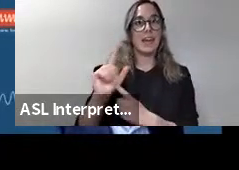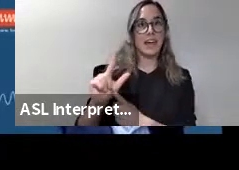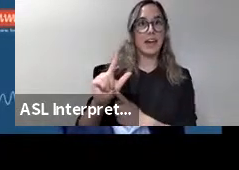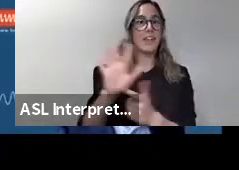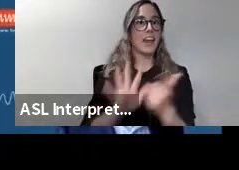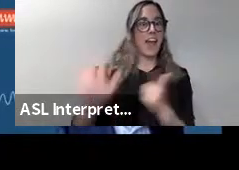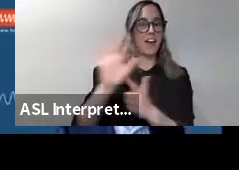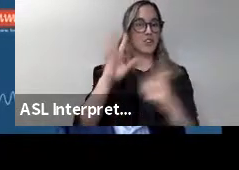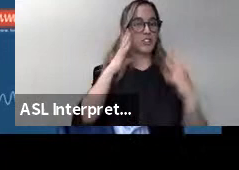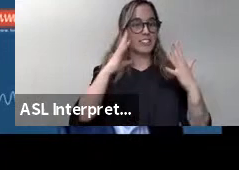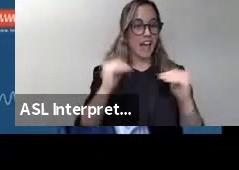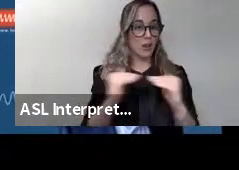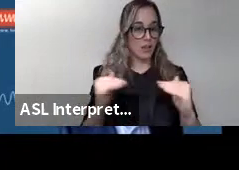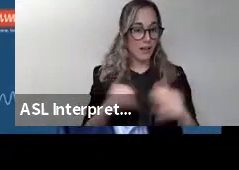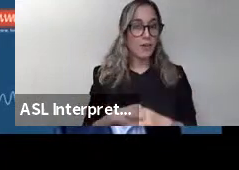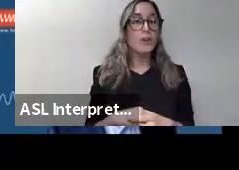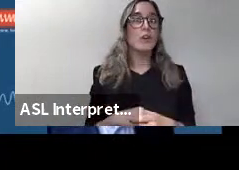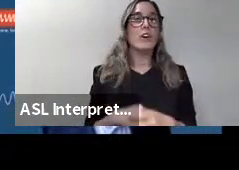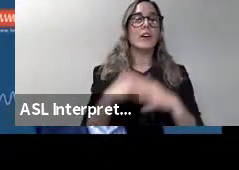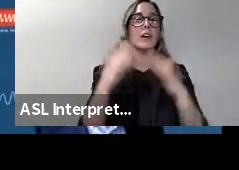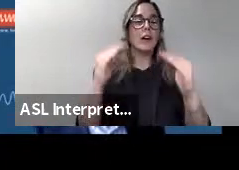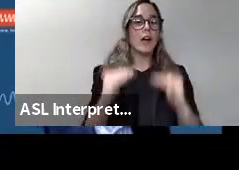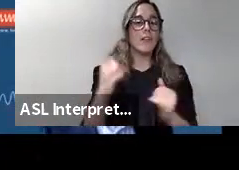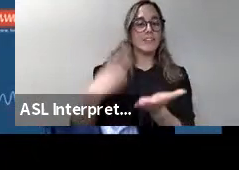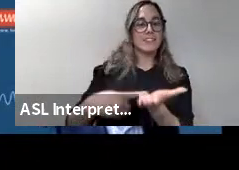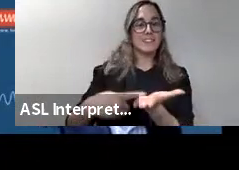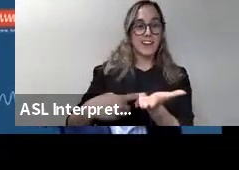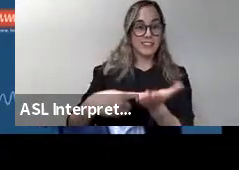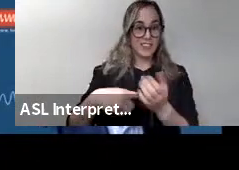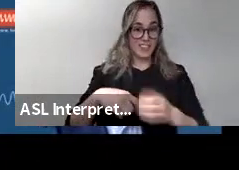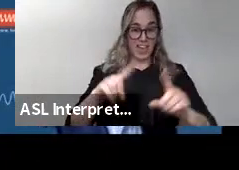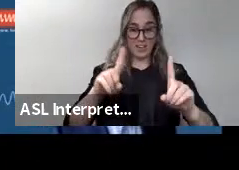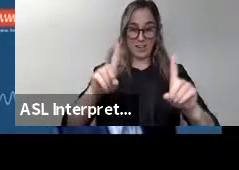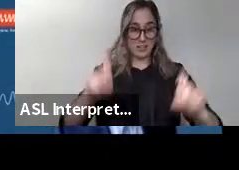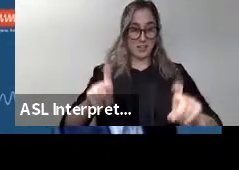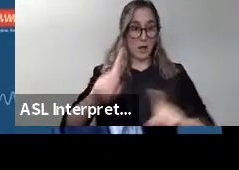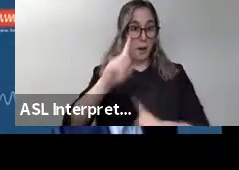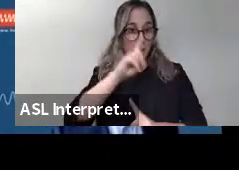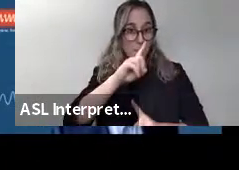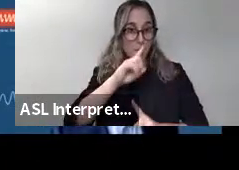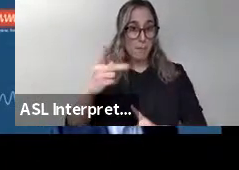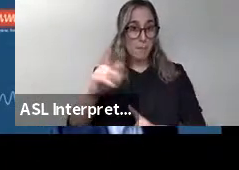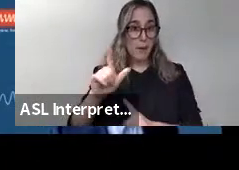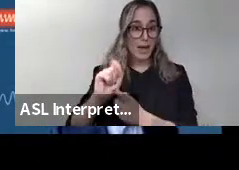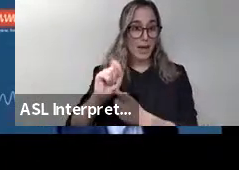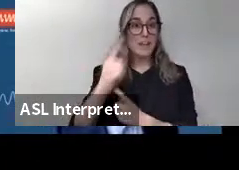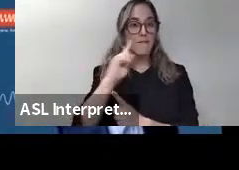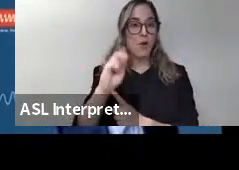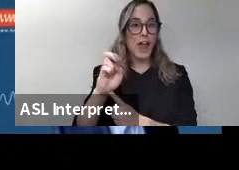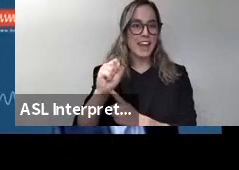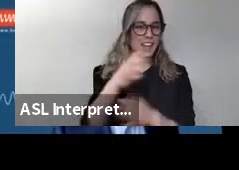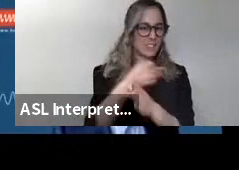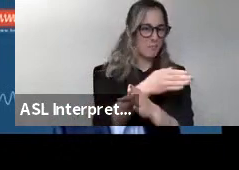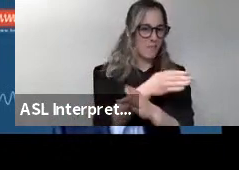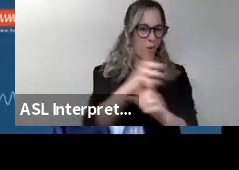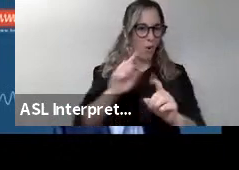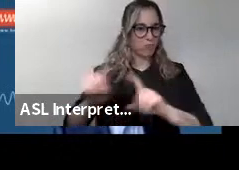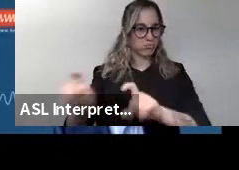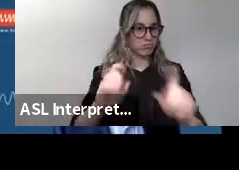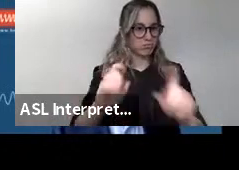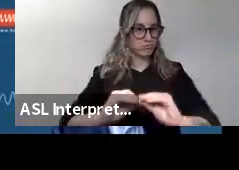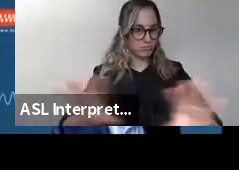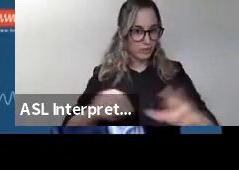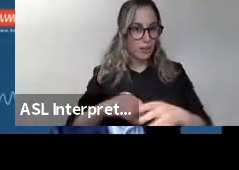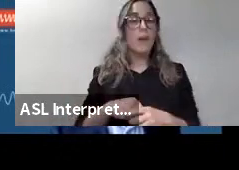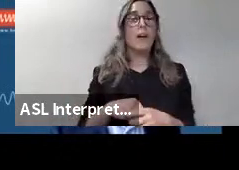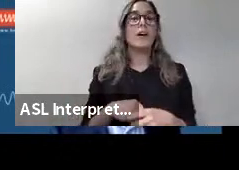dose. Then I'll briefly discuss the study that served as a pilot study for the NES. We'll then spend several slides on describing how the airports for the